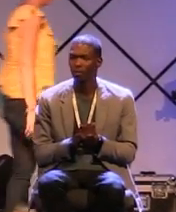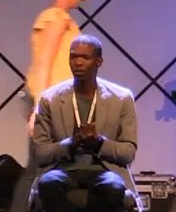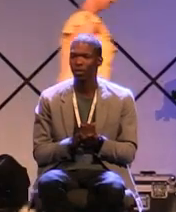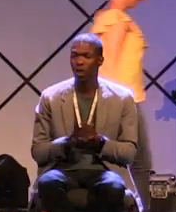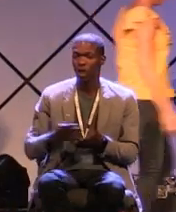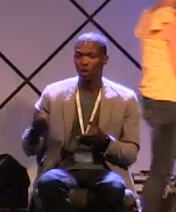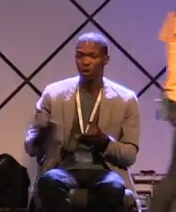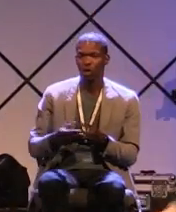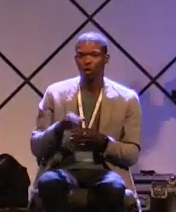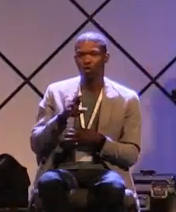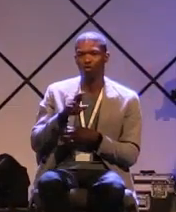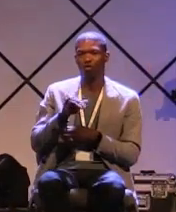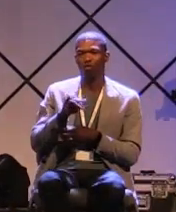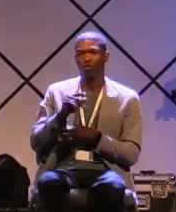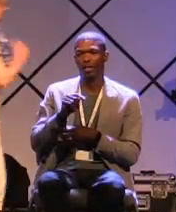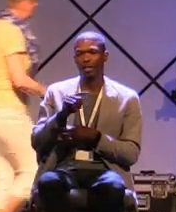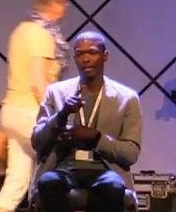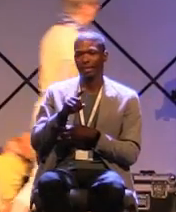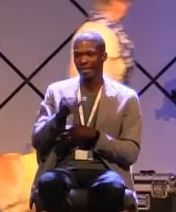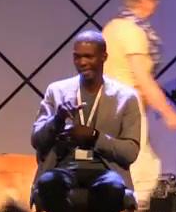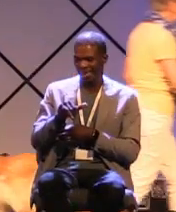Introducing Ritzy.